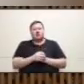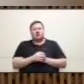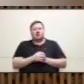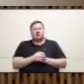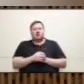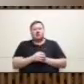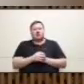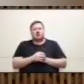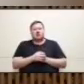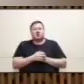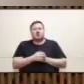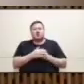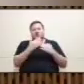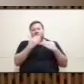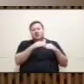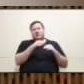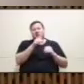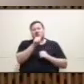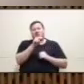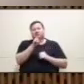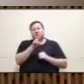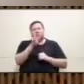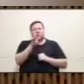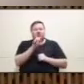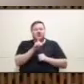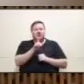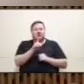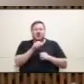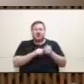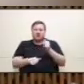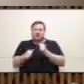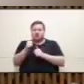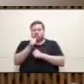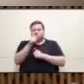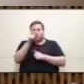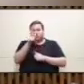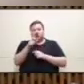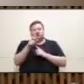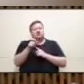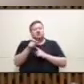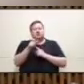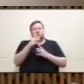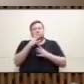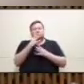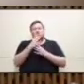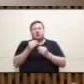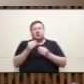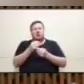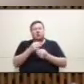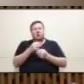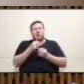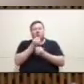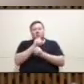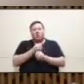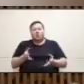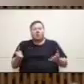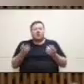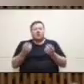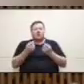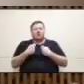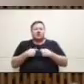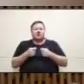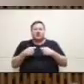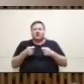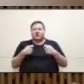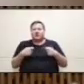Indeed, in terms of Section 62D, accounting officer must prevent fruitless and wasteful expenditure. Fruitless and wasteful expenditure in the main,